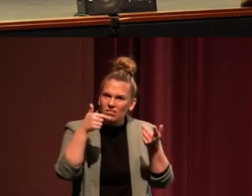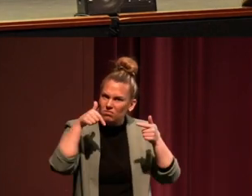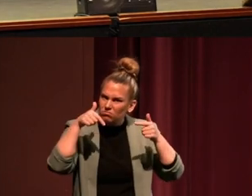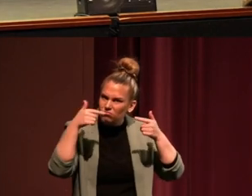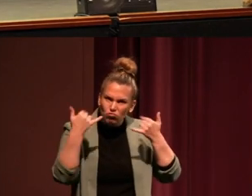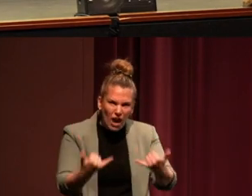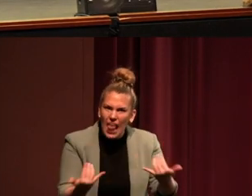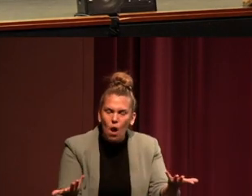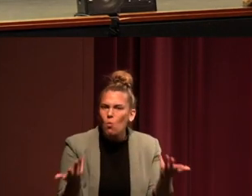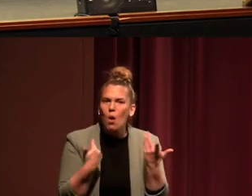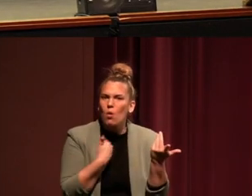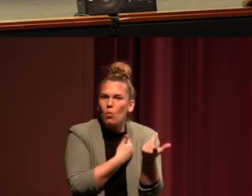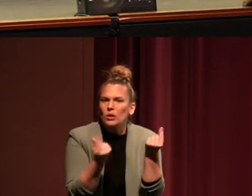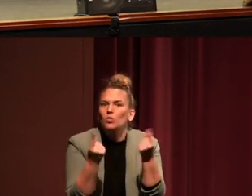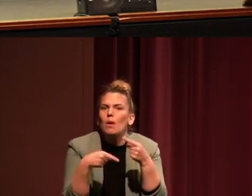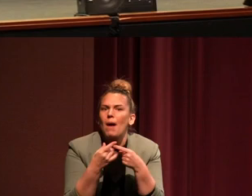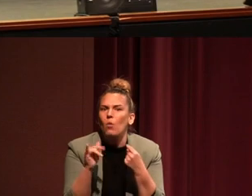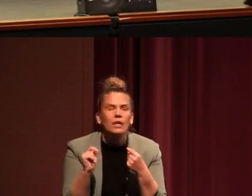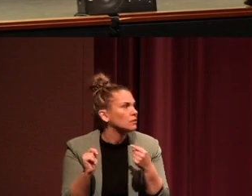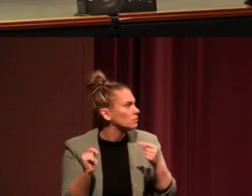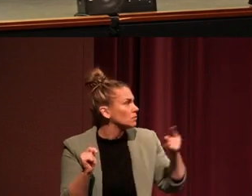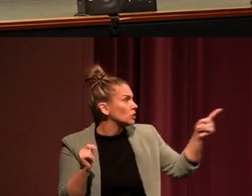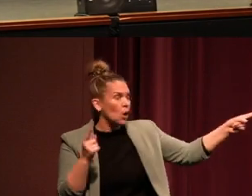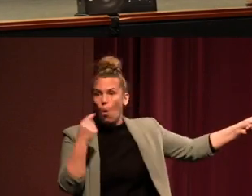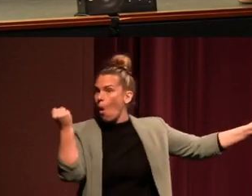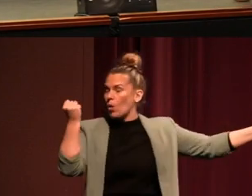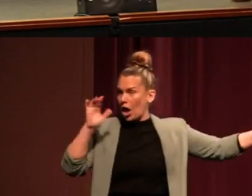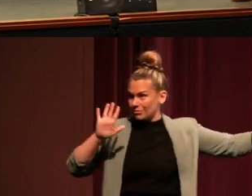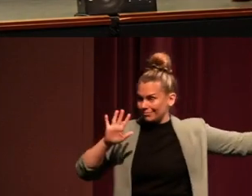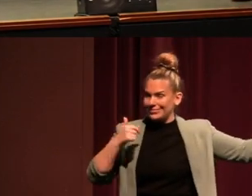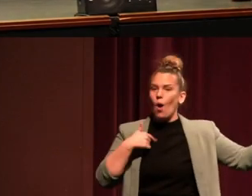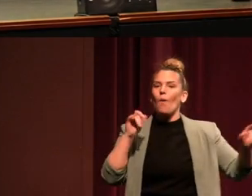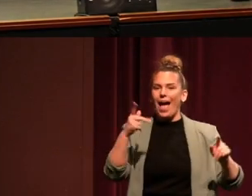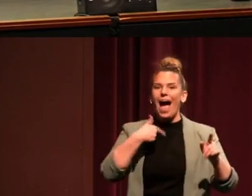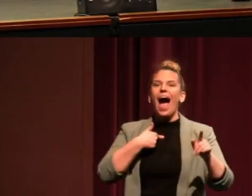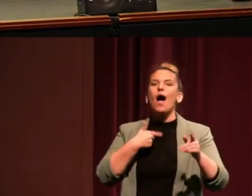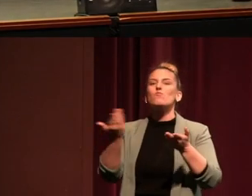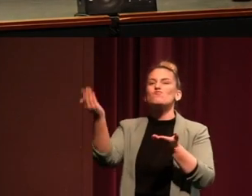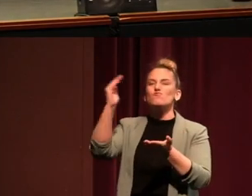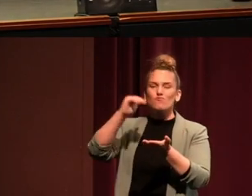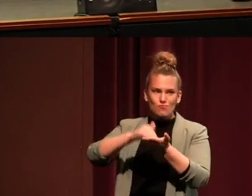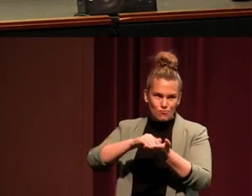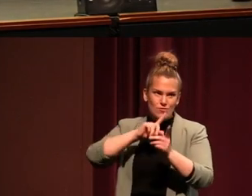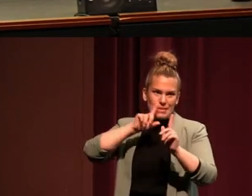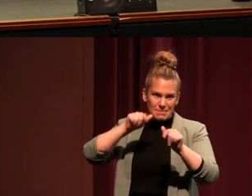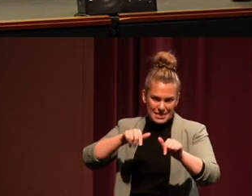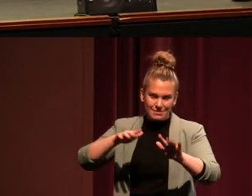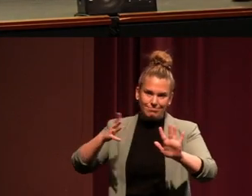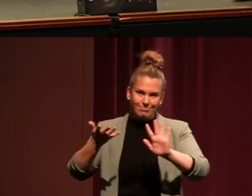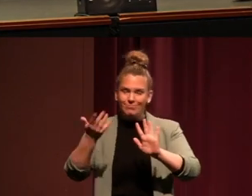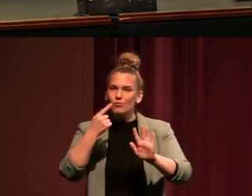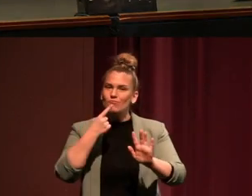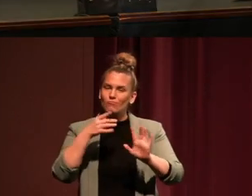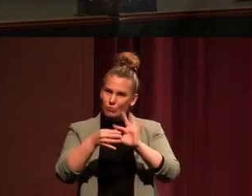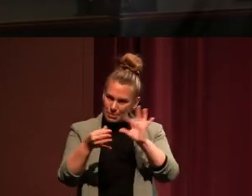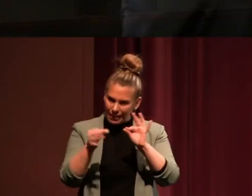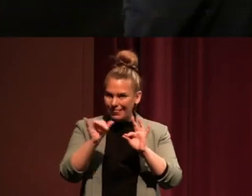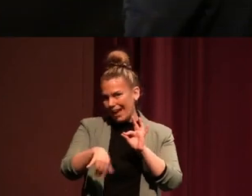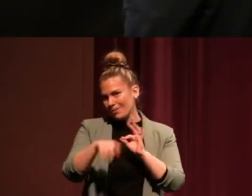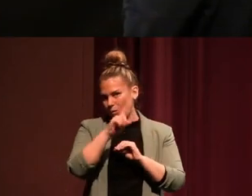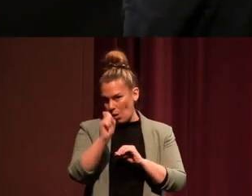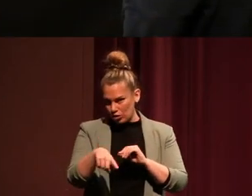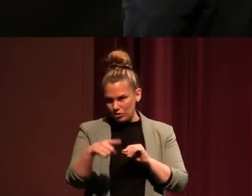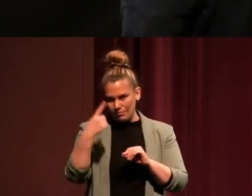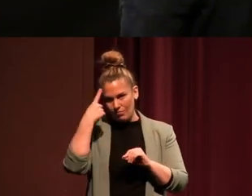Okay, and I'm going to repeat your question. Thank you. For the interest of the people joining us from the World Wide Web, and please,